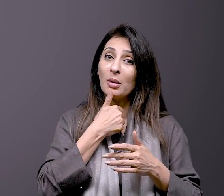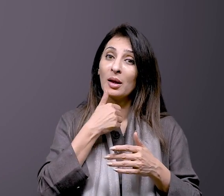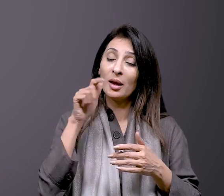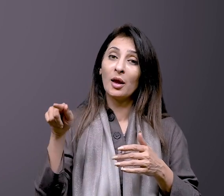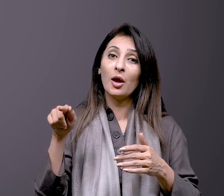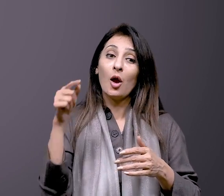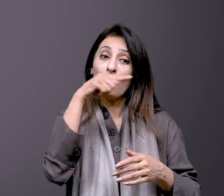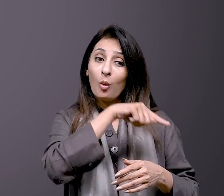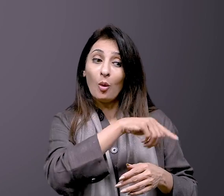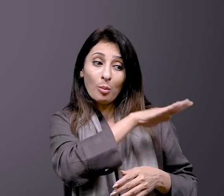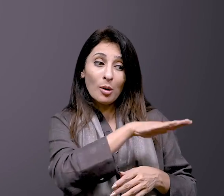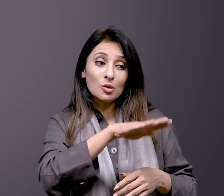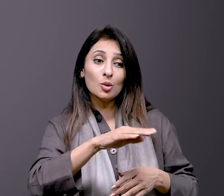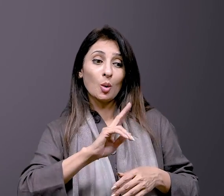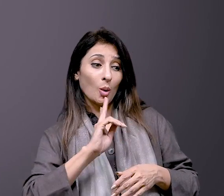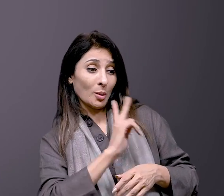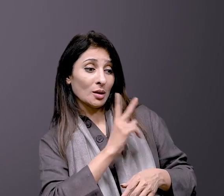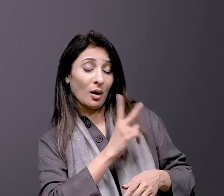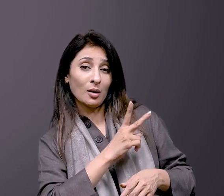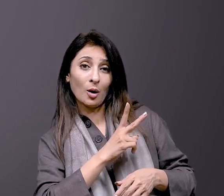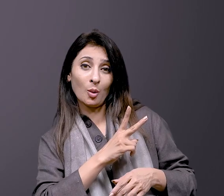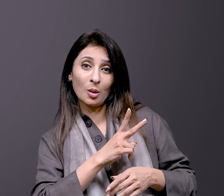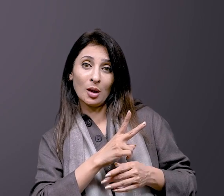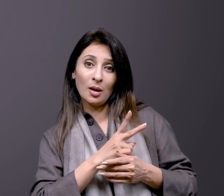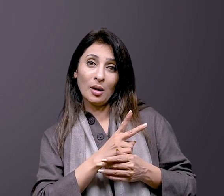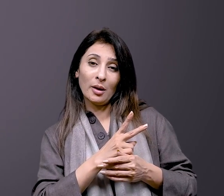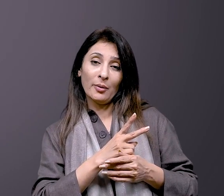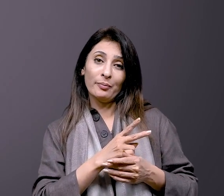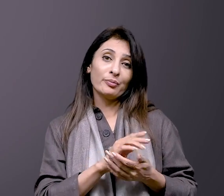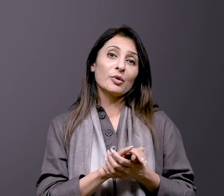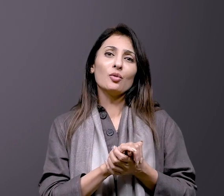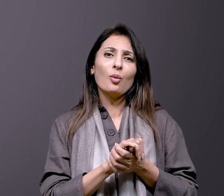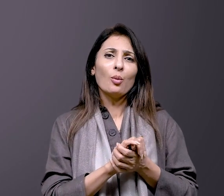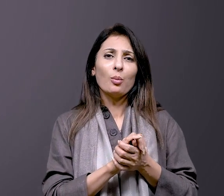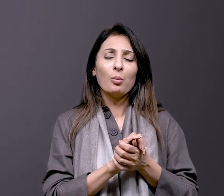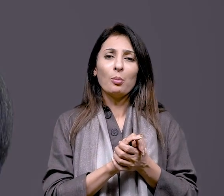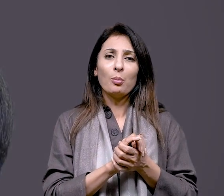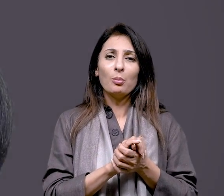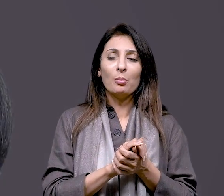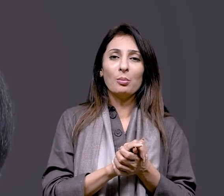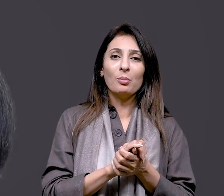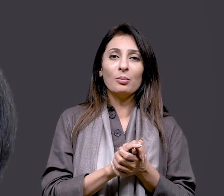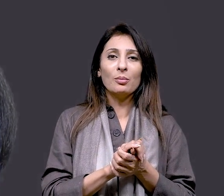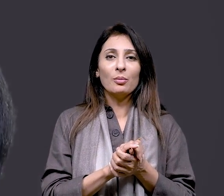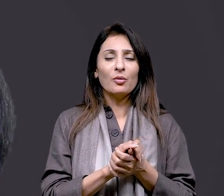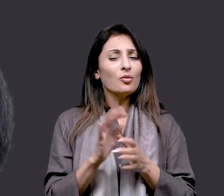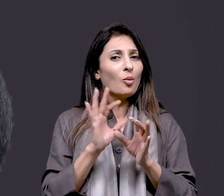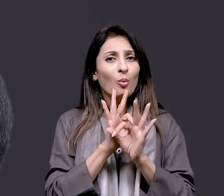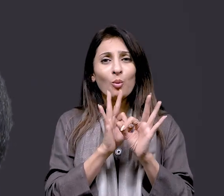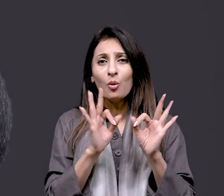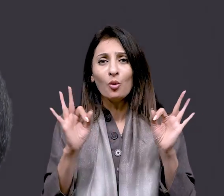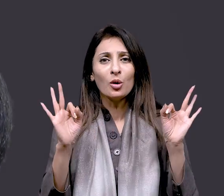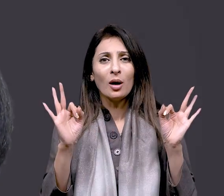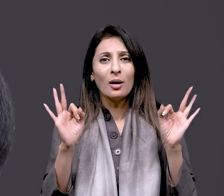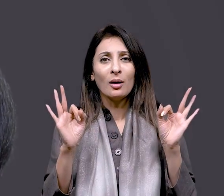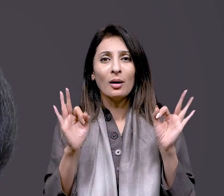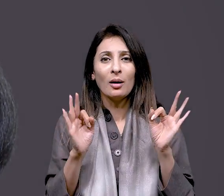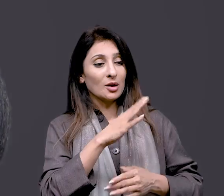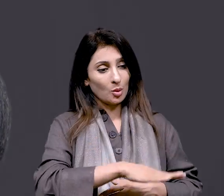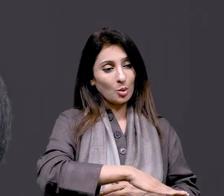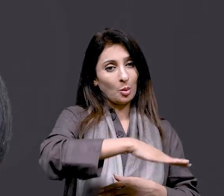clarifying or crystallizing that, rather, for the child is absolutely pertinent and very, very important.